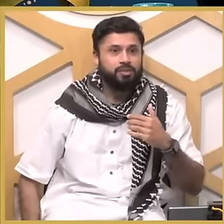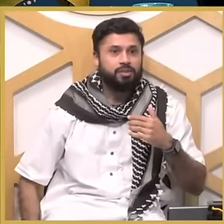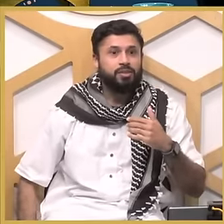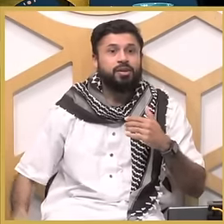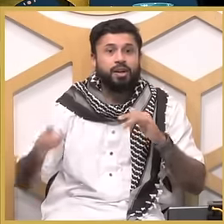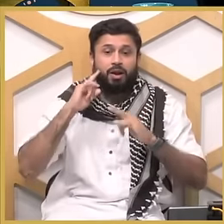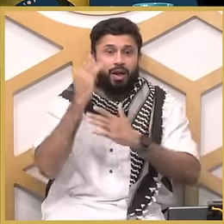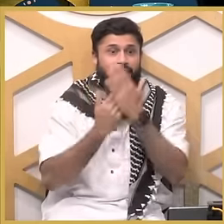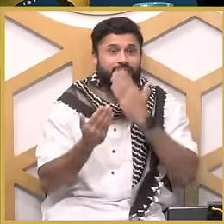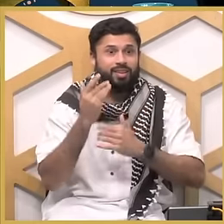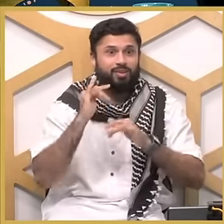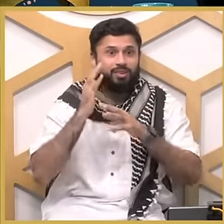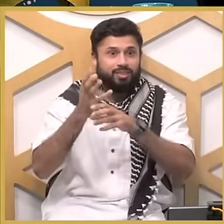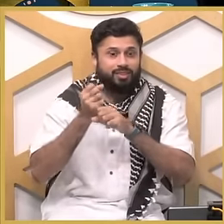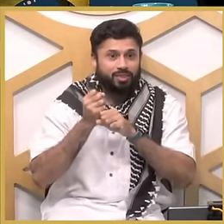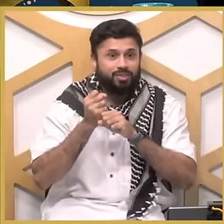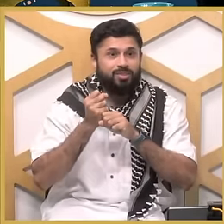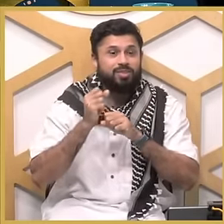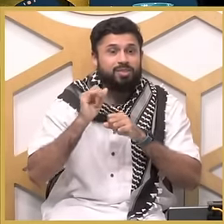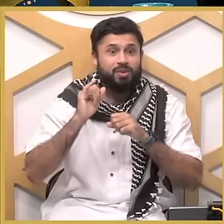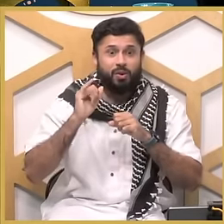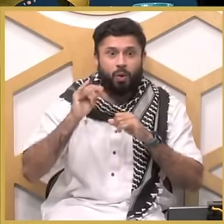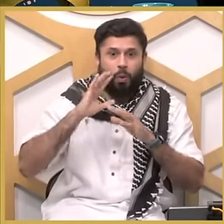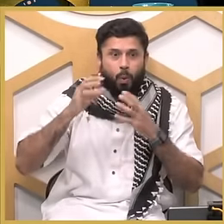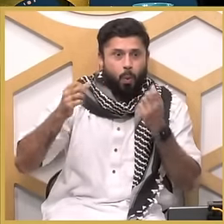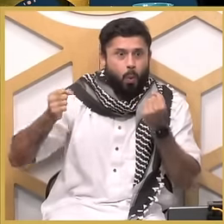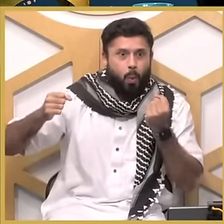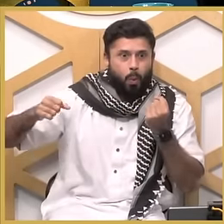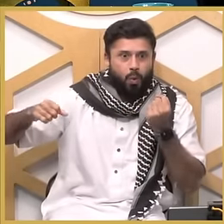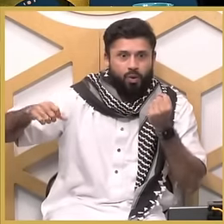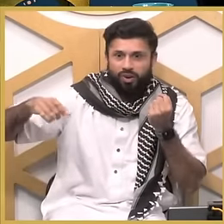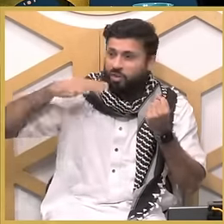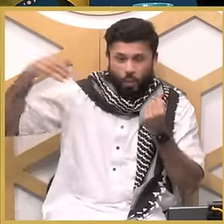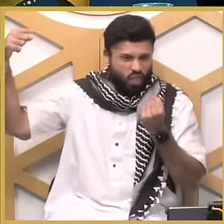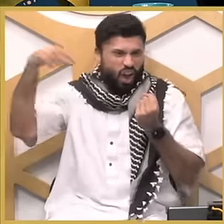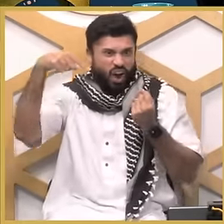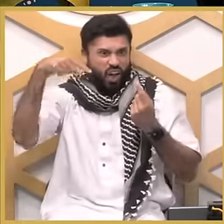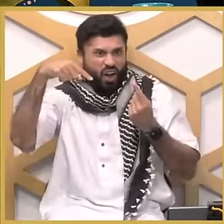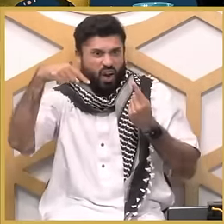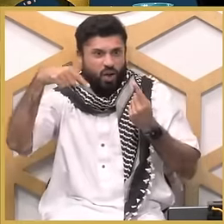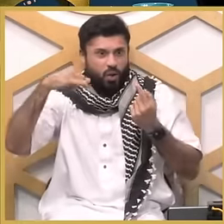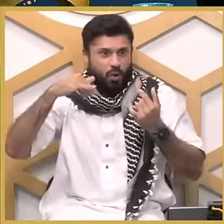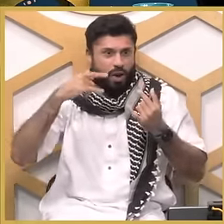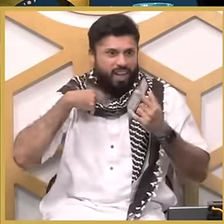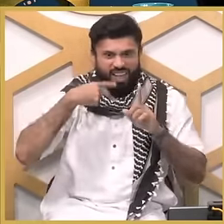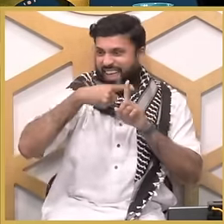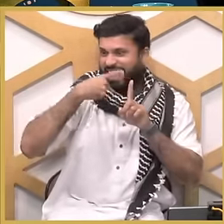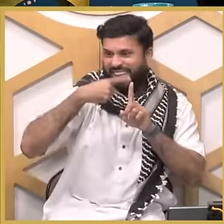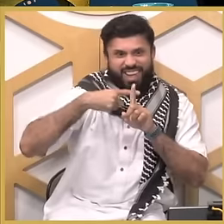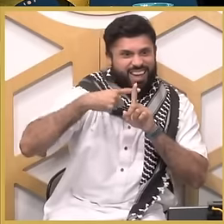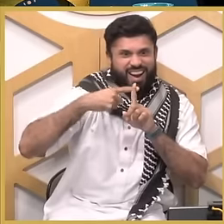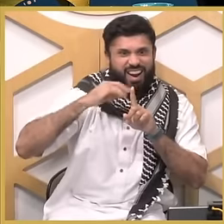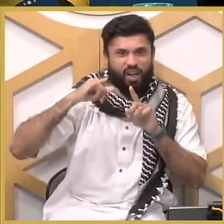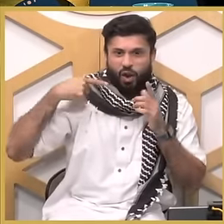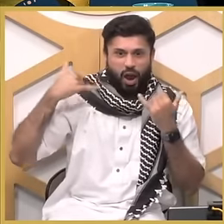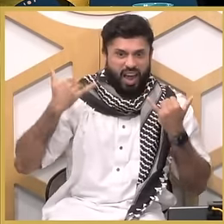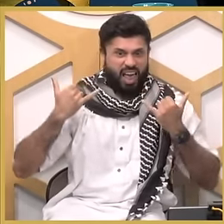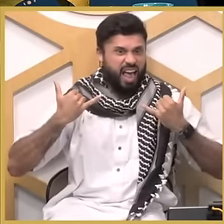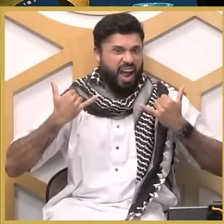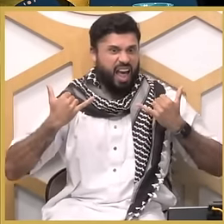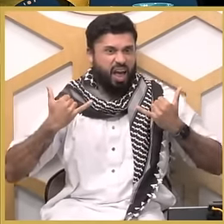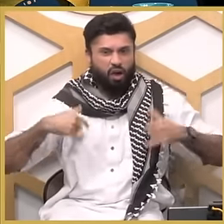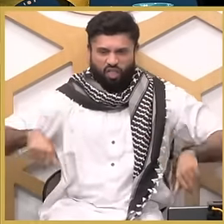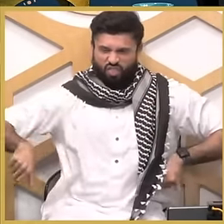Akbar. Here's that good deed that you did not know about. Like leaving a spark of spot. Like you. Leaving that night that I